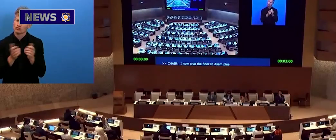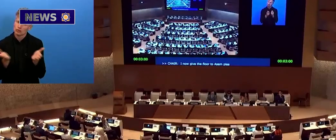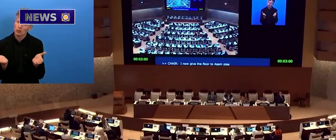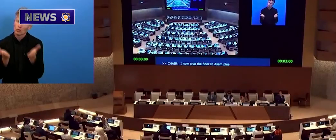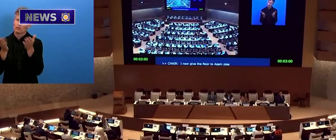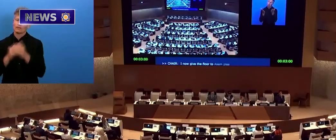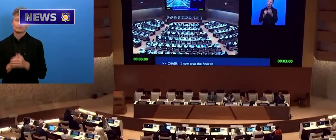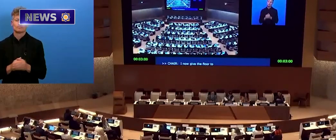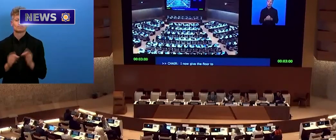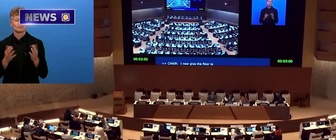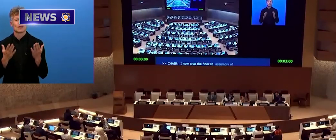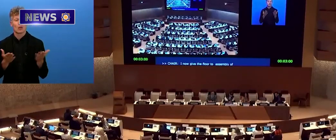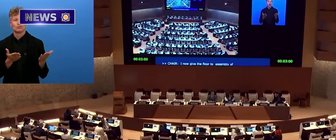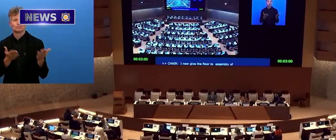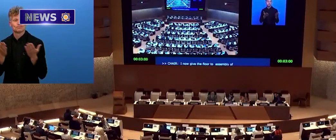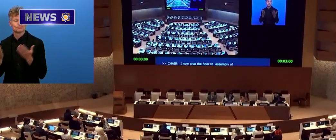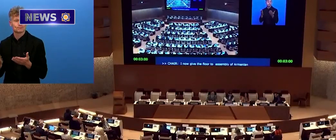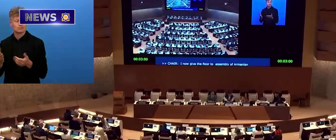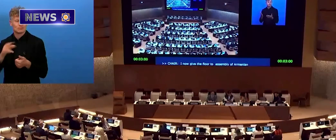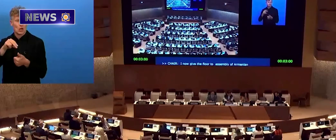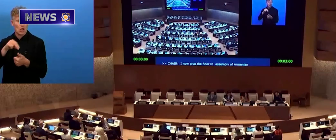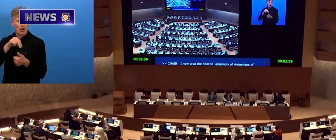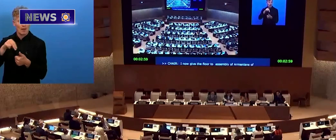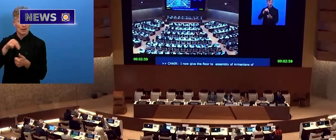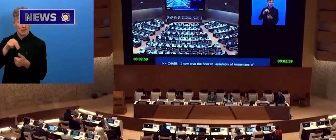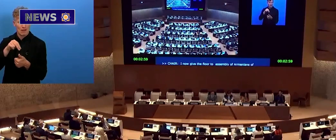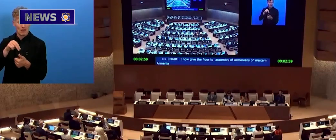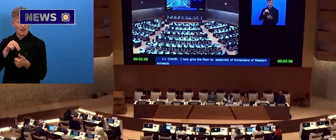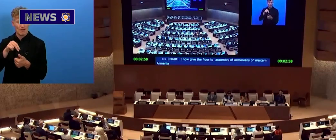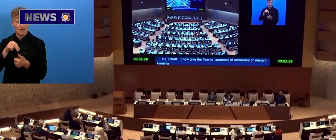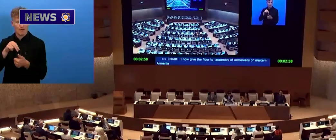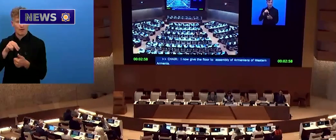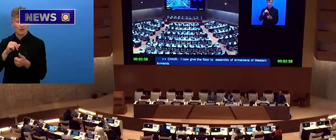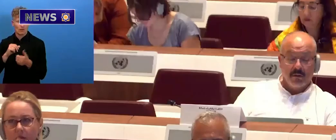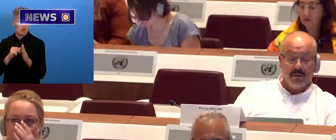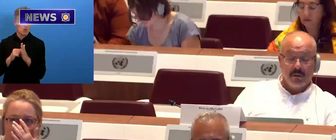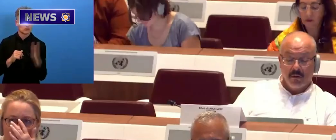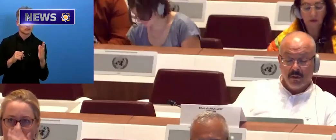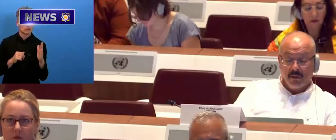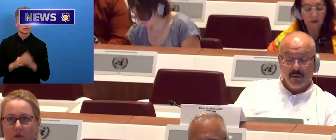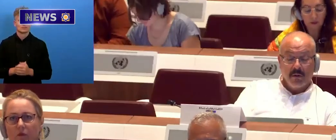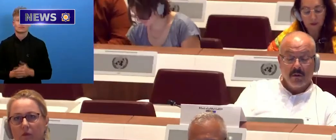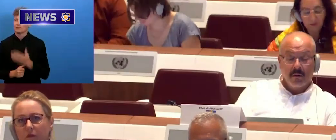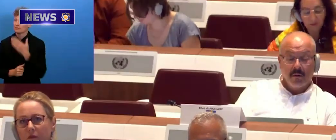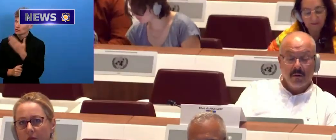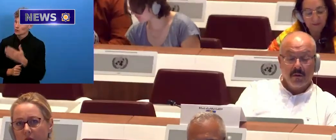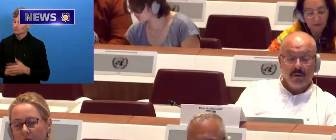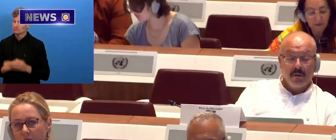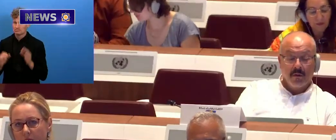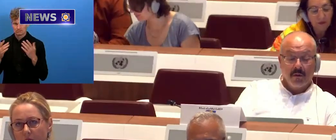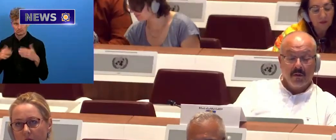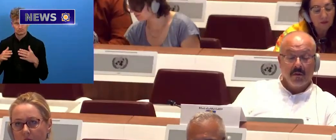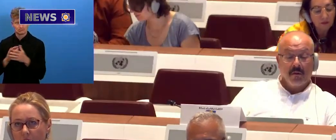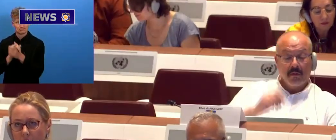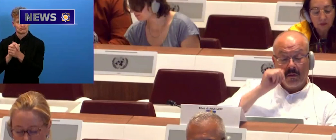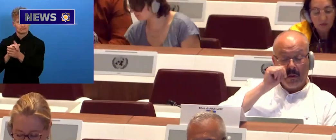Recall the siege of 120,000 Armenians in Artsakh last year, people who were deprived from the world for